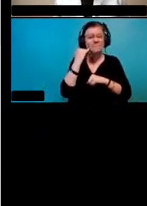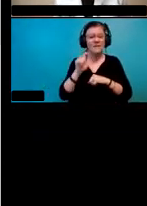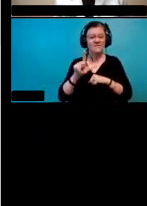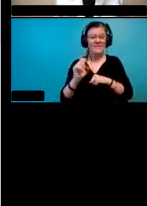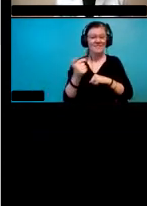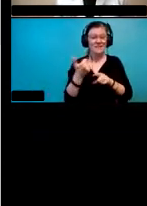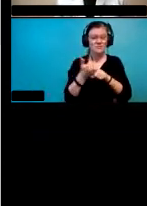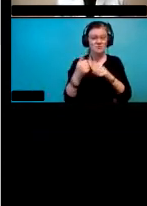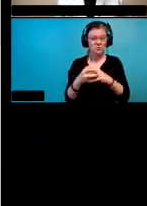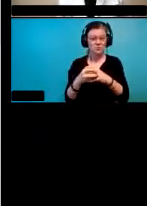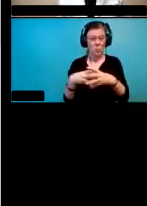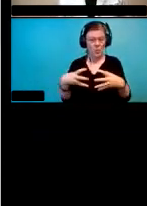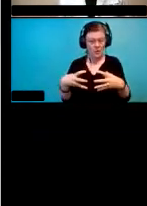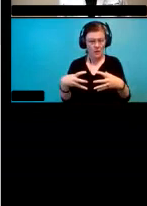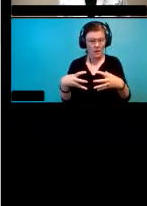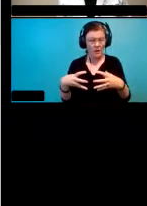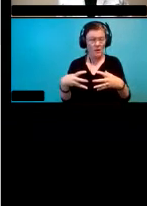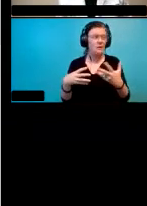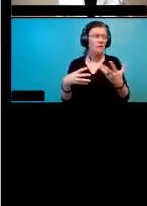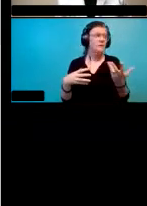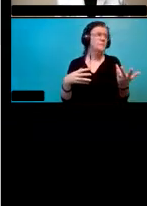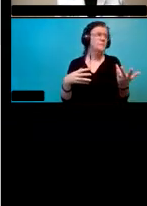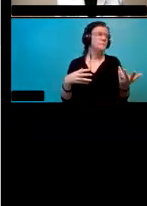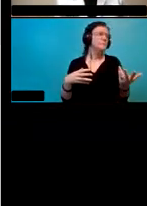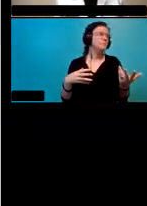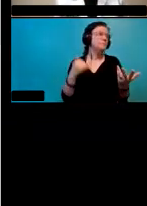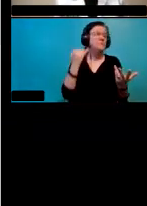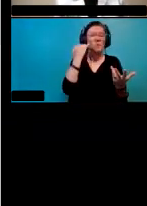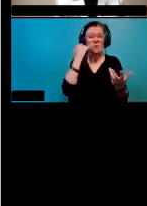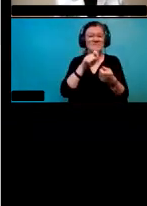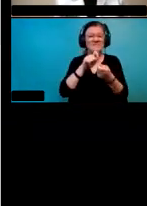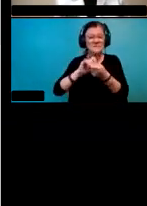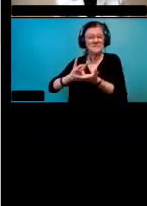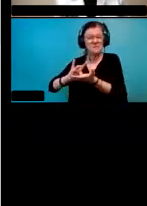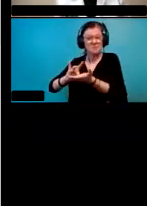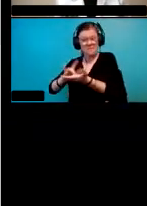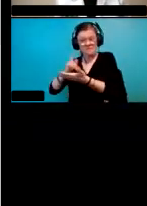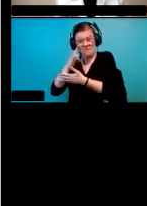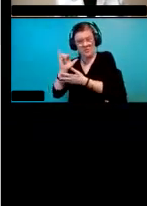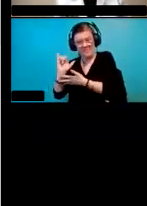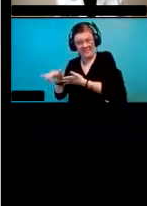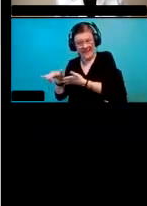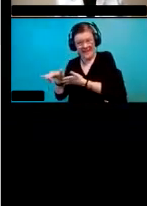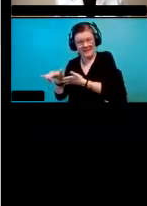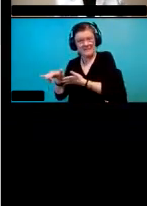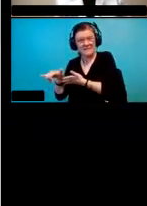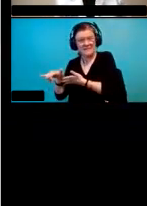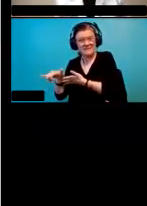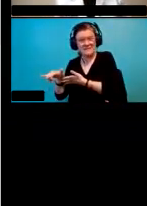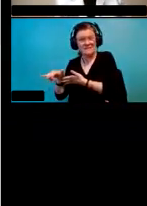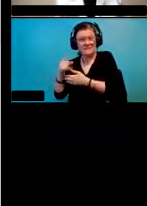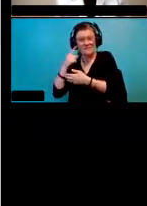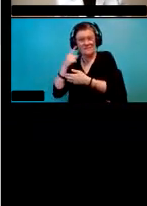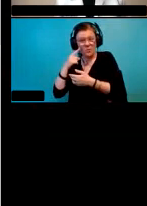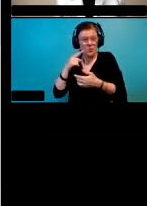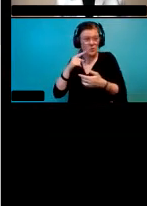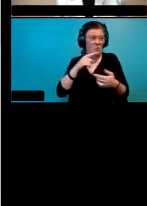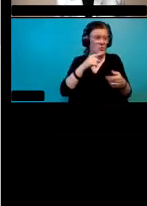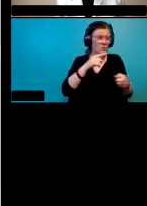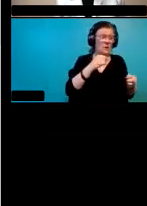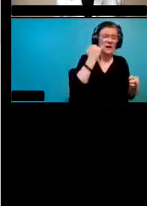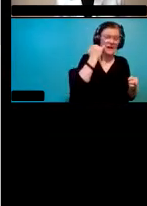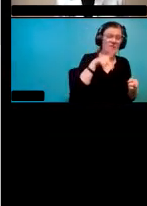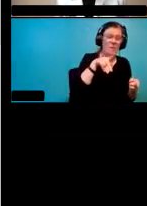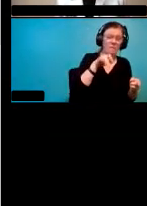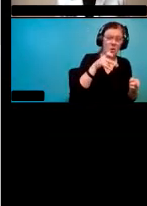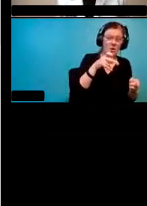swelling, if you use certain medications in our regimen for Parkinson's disease, you can make that worse because